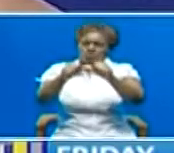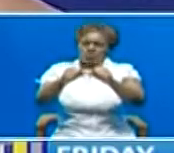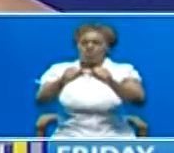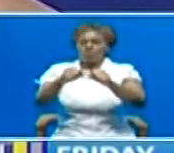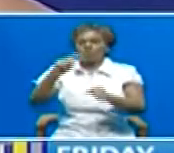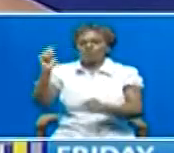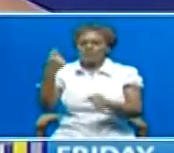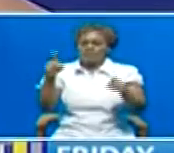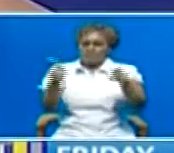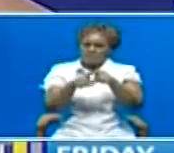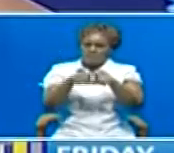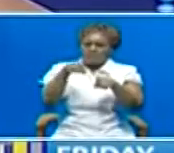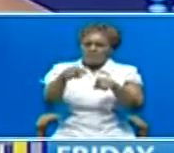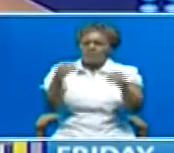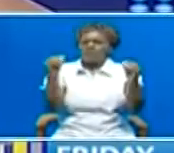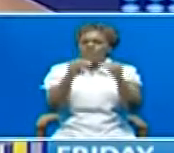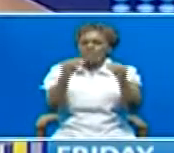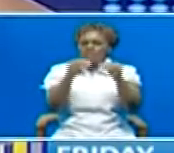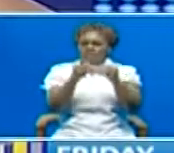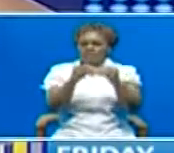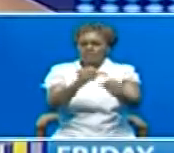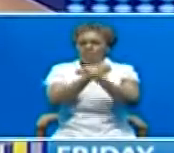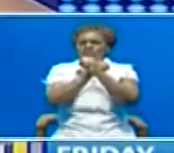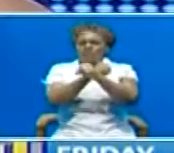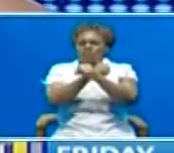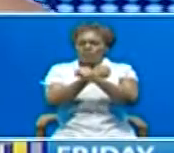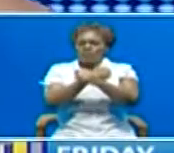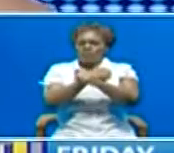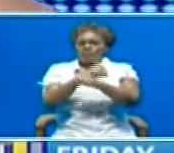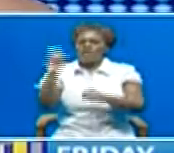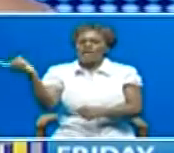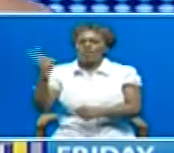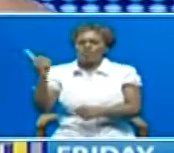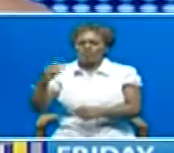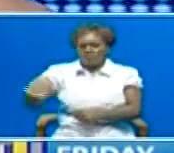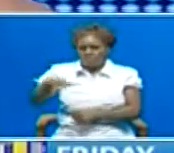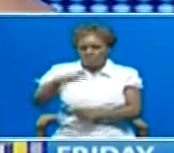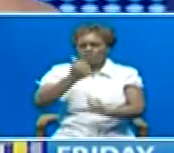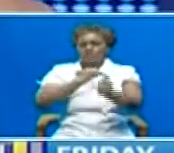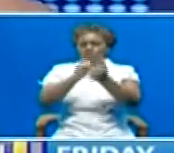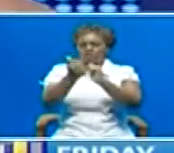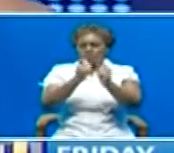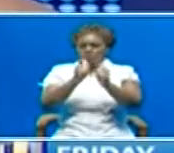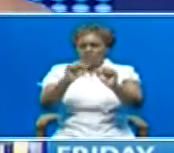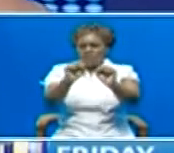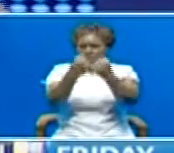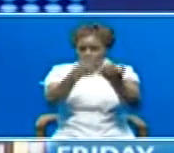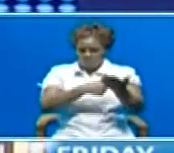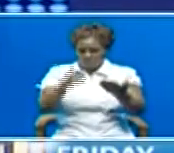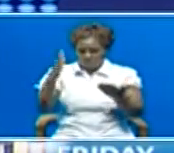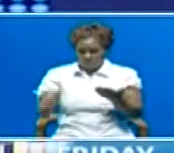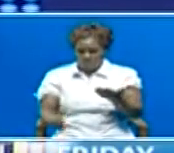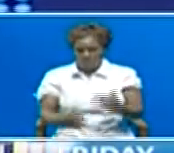country. Aria will place their title on the online during the Nairobi region championships that will be held this